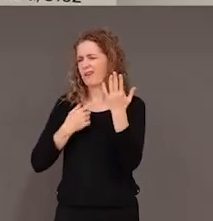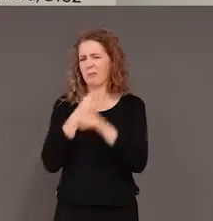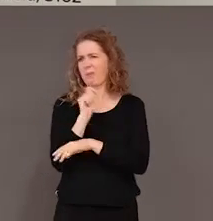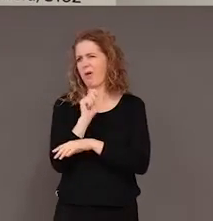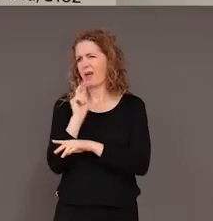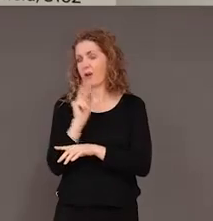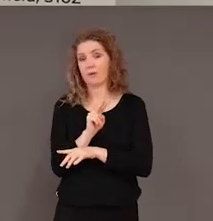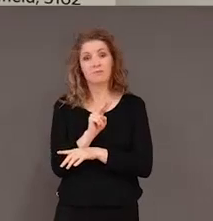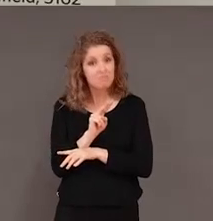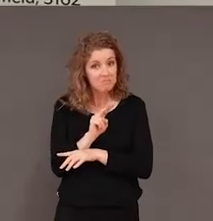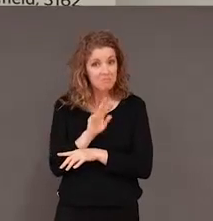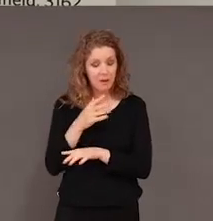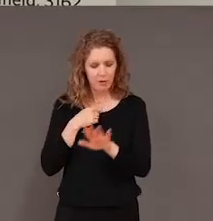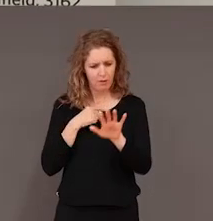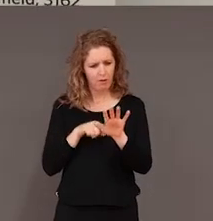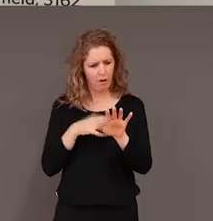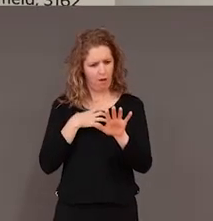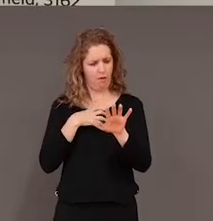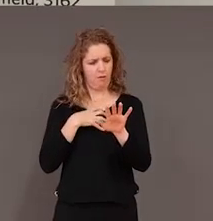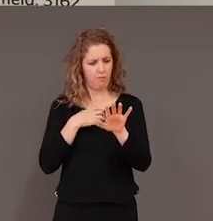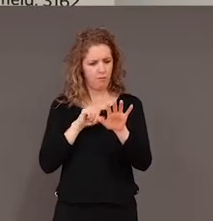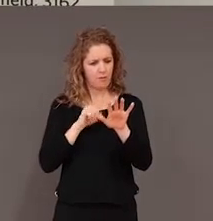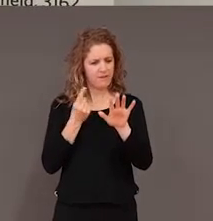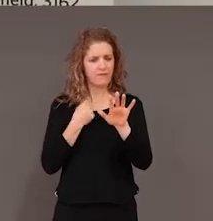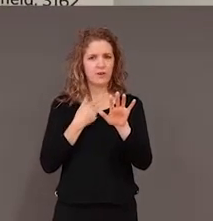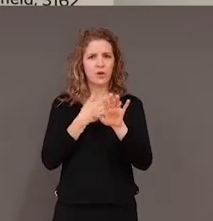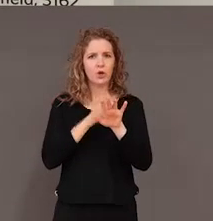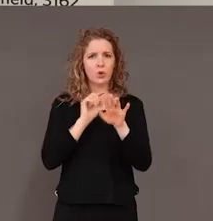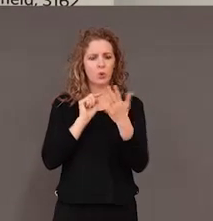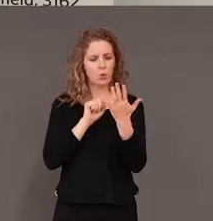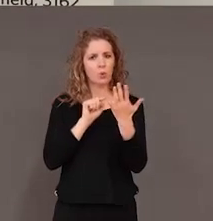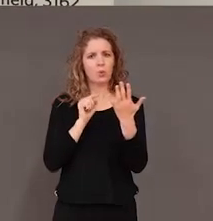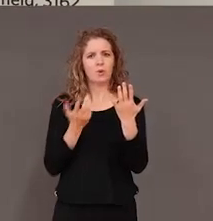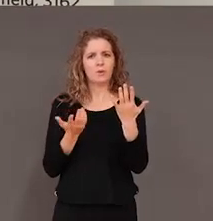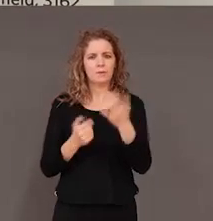hand, was there something that you discovered, something new?